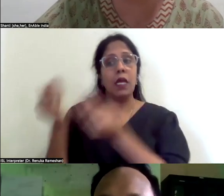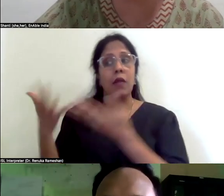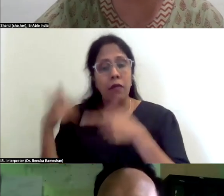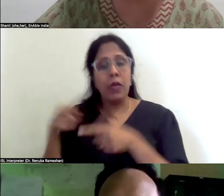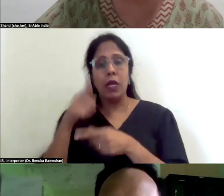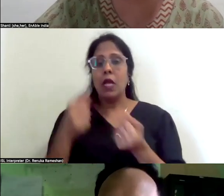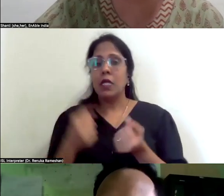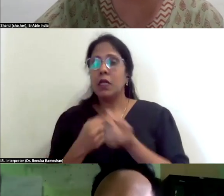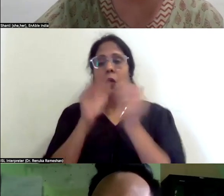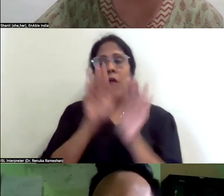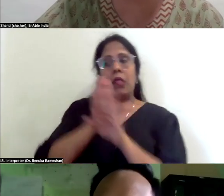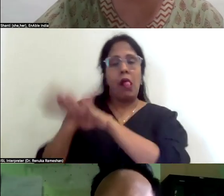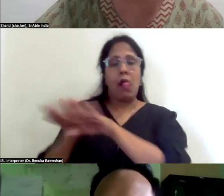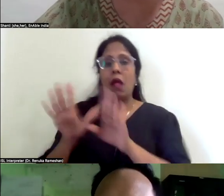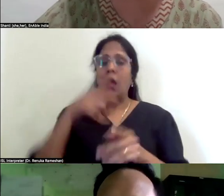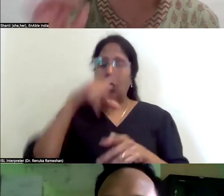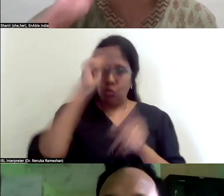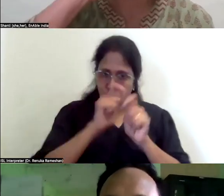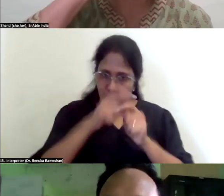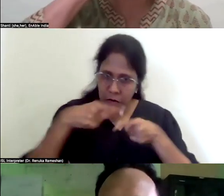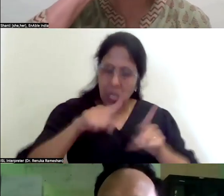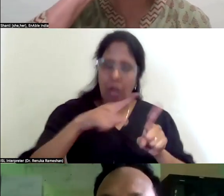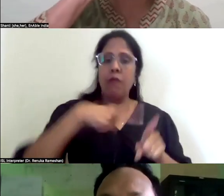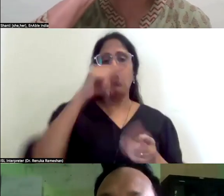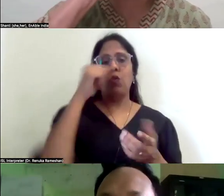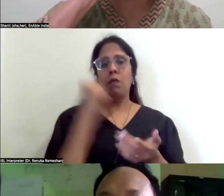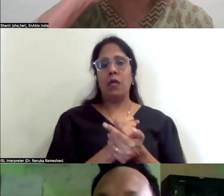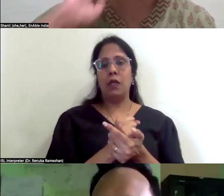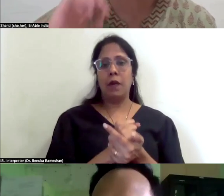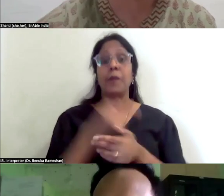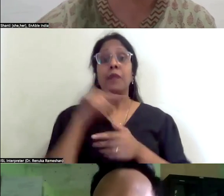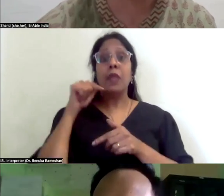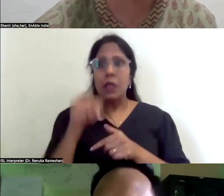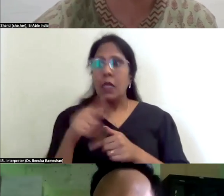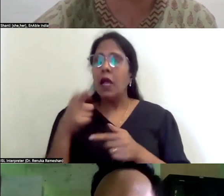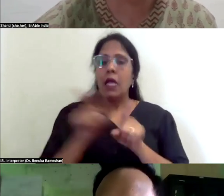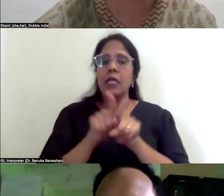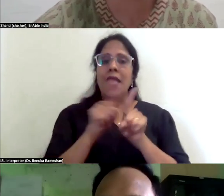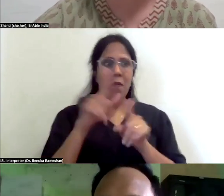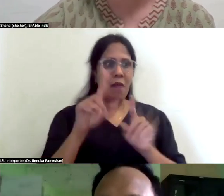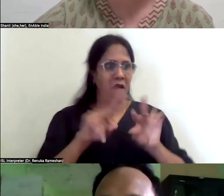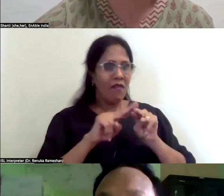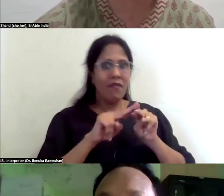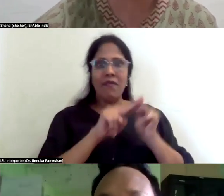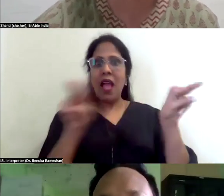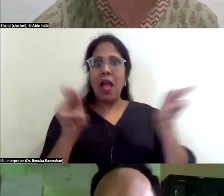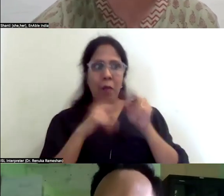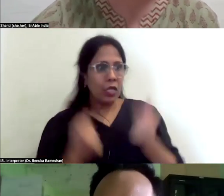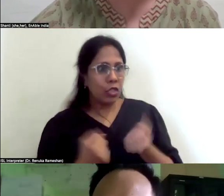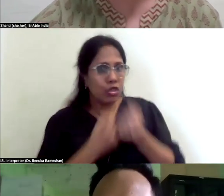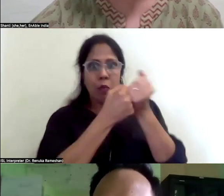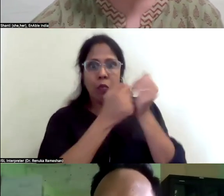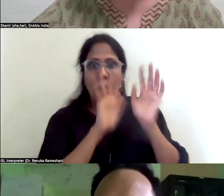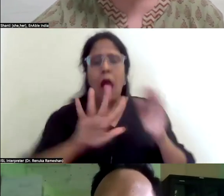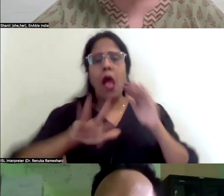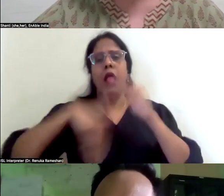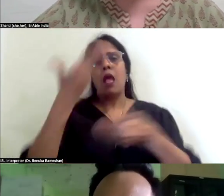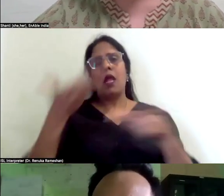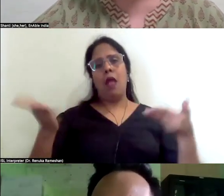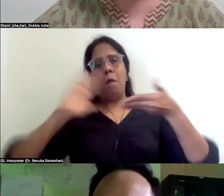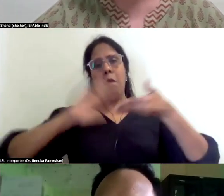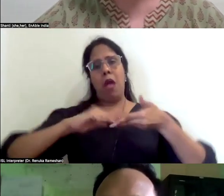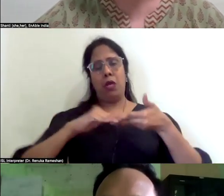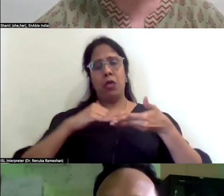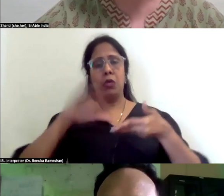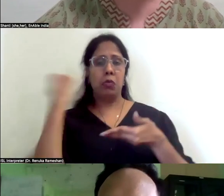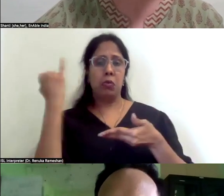you are, means you feel that you are capable of supporting a family, then you can look for marriage. And for